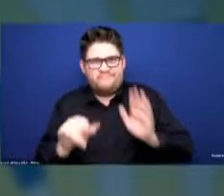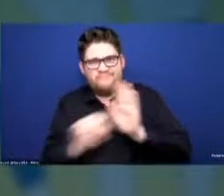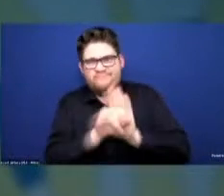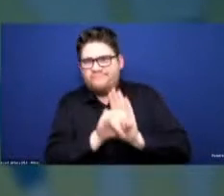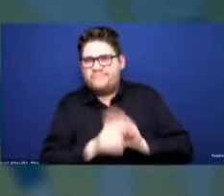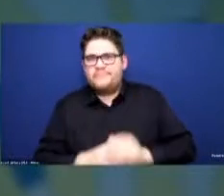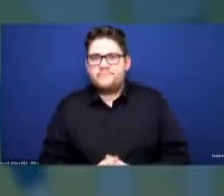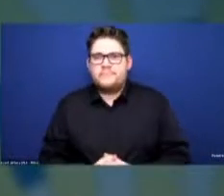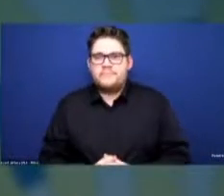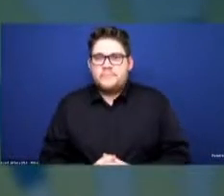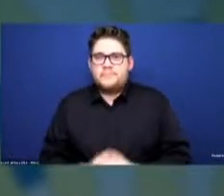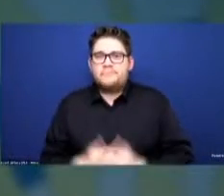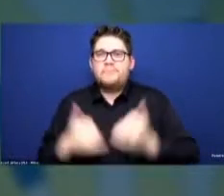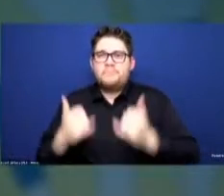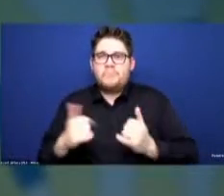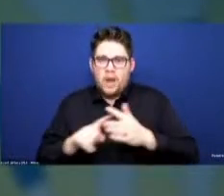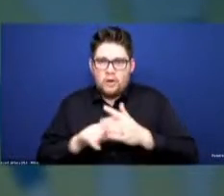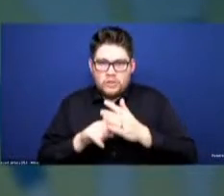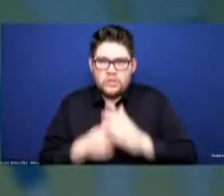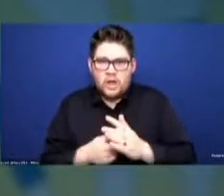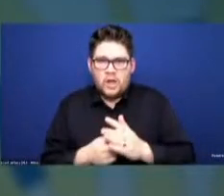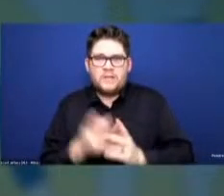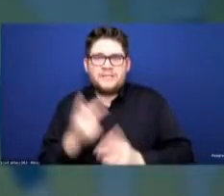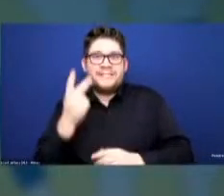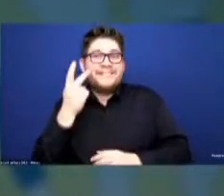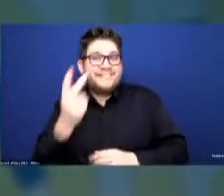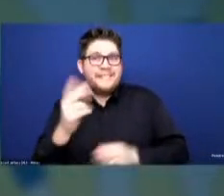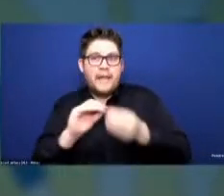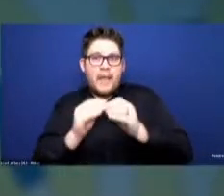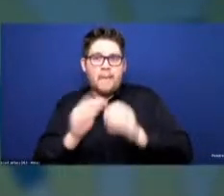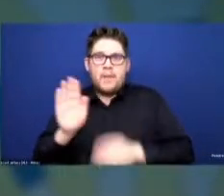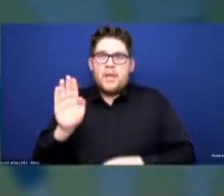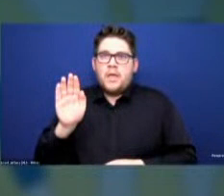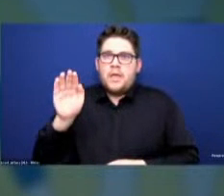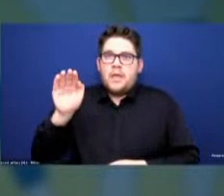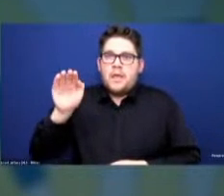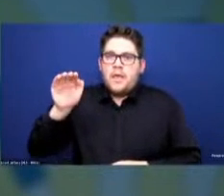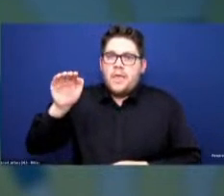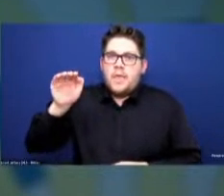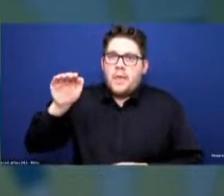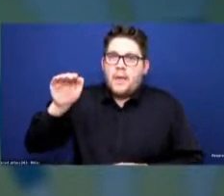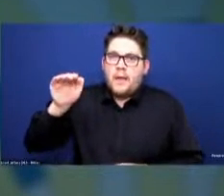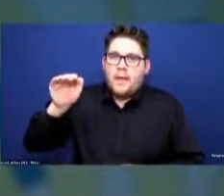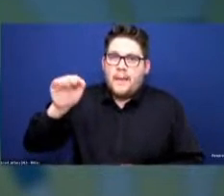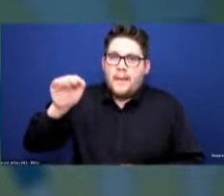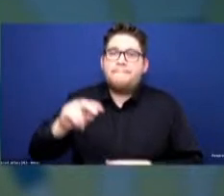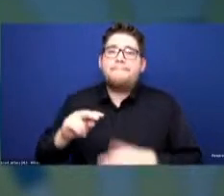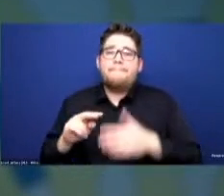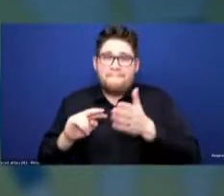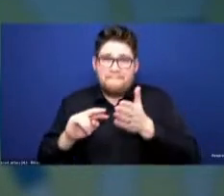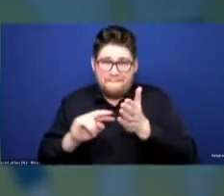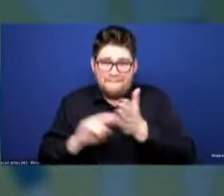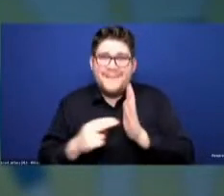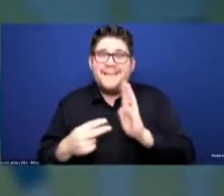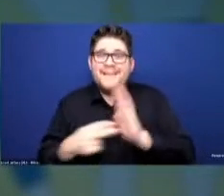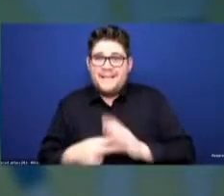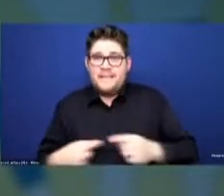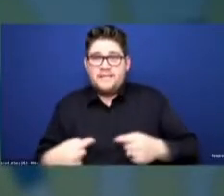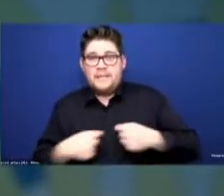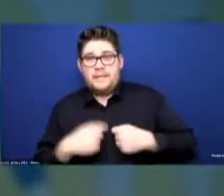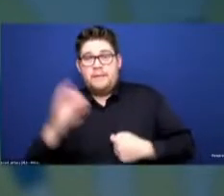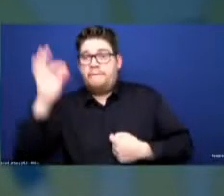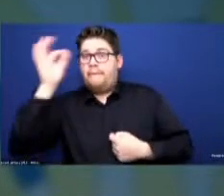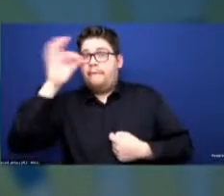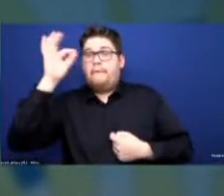the reproductive number, which means that people are reducing those contacts that they have where the virus can